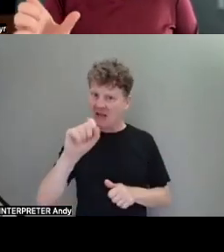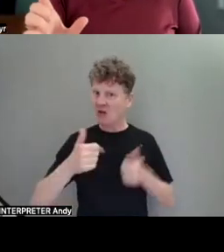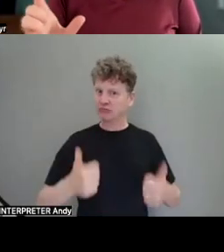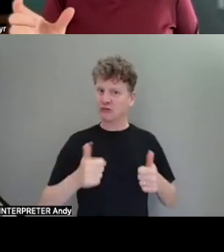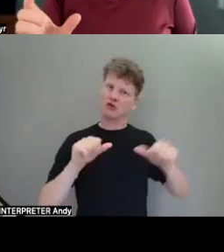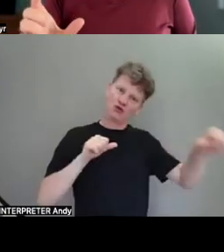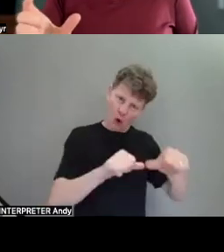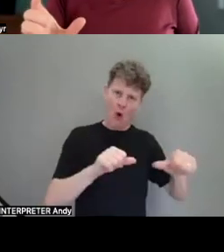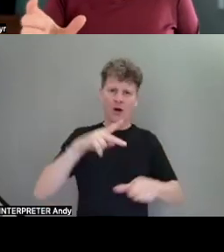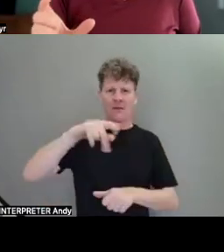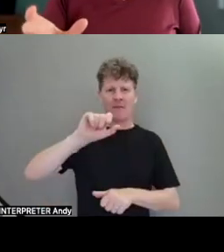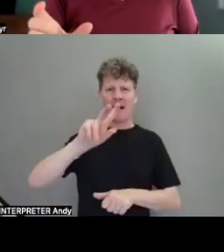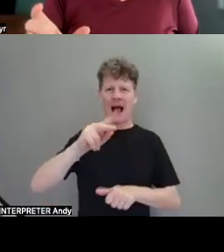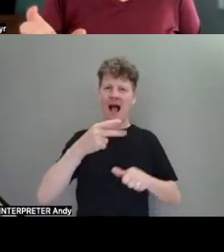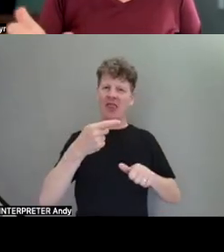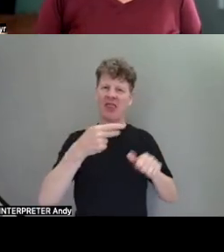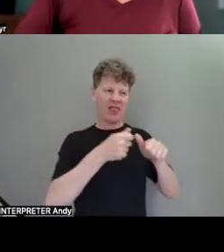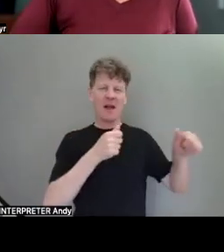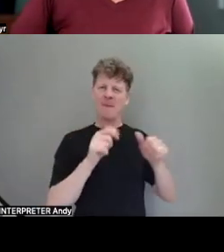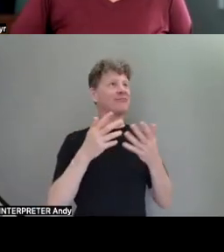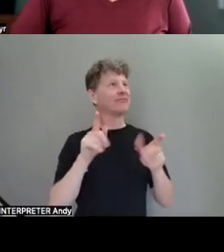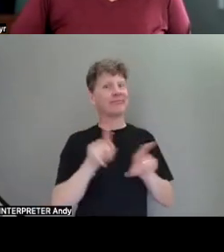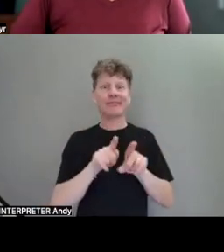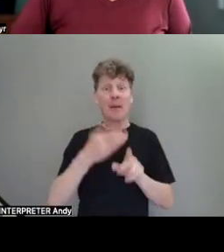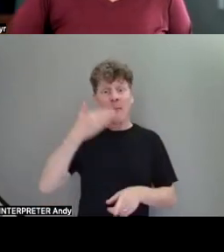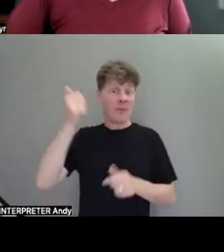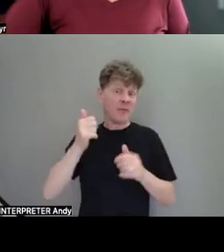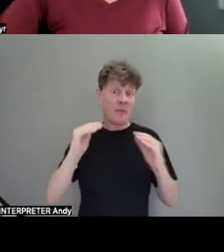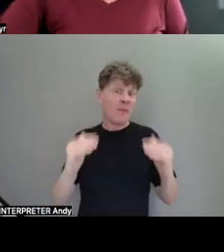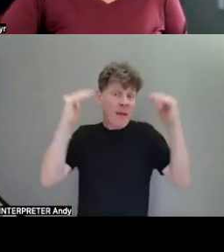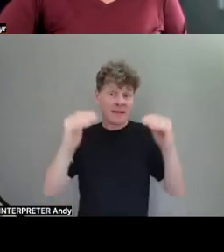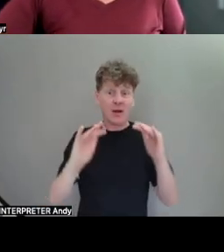kind of a better connectivity.